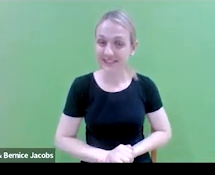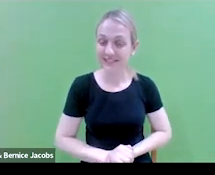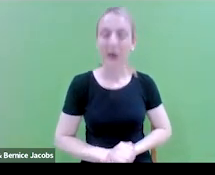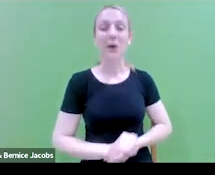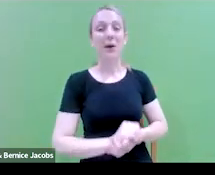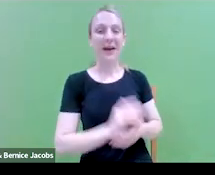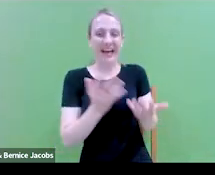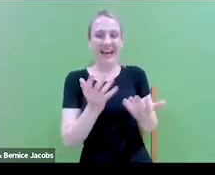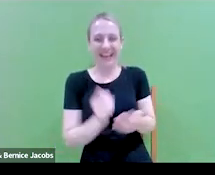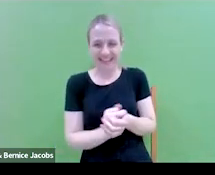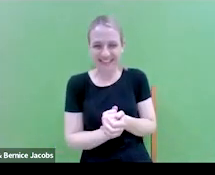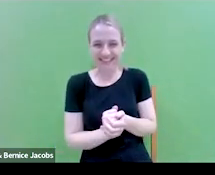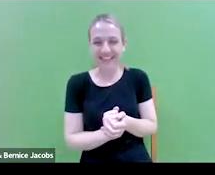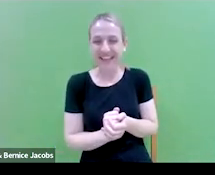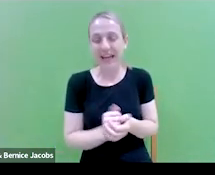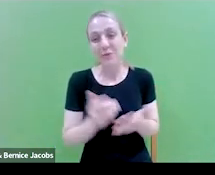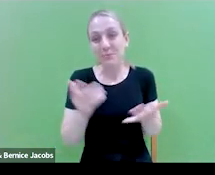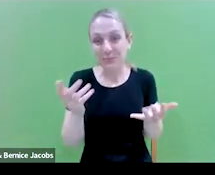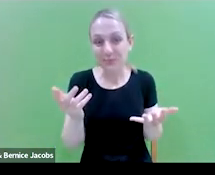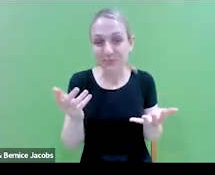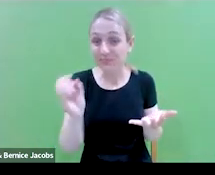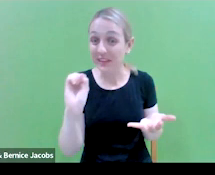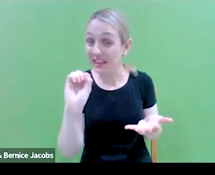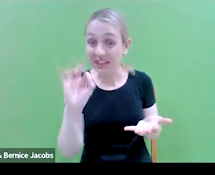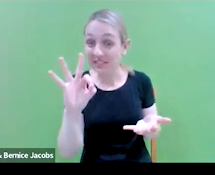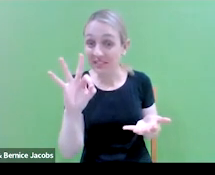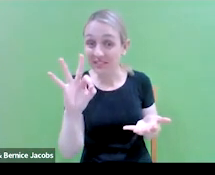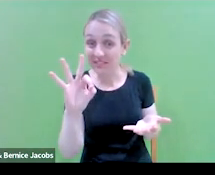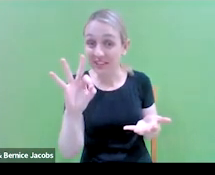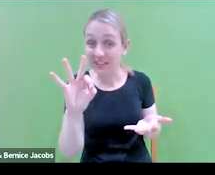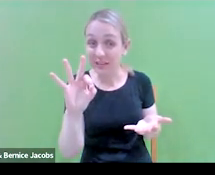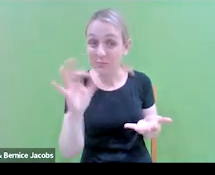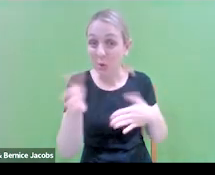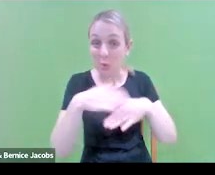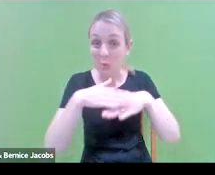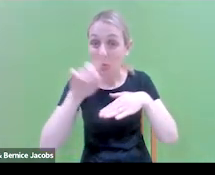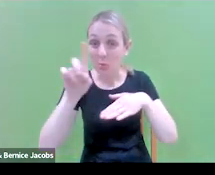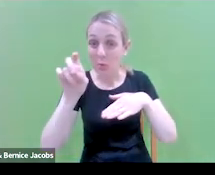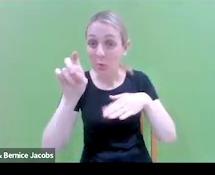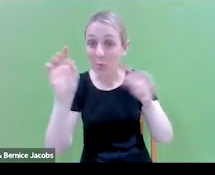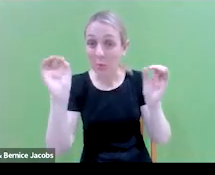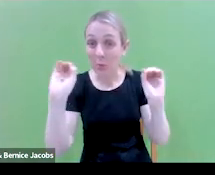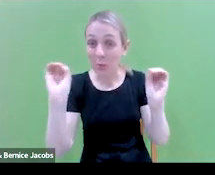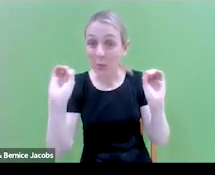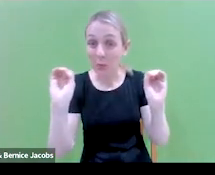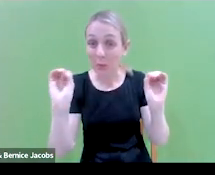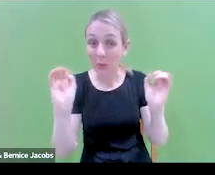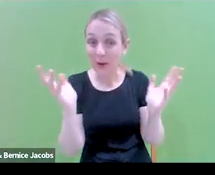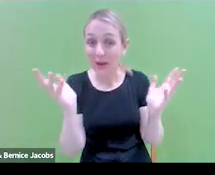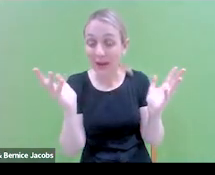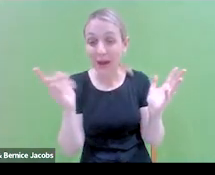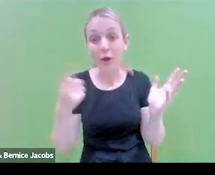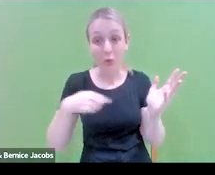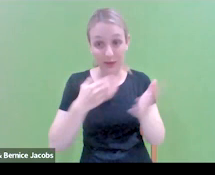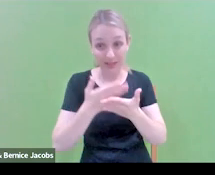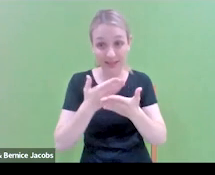No. Well, if there's no further questions, or I mean, we can also just stop